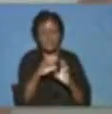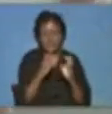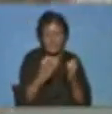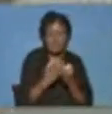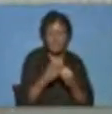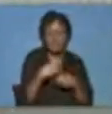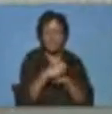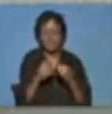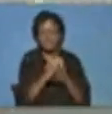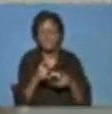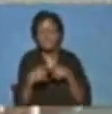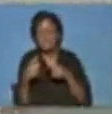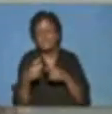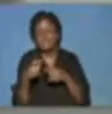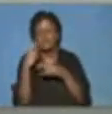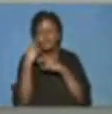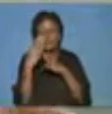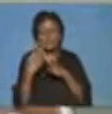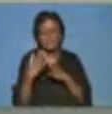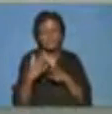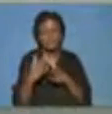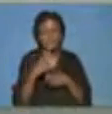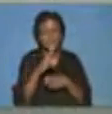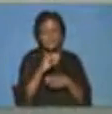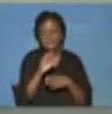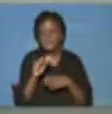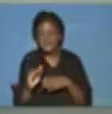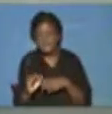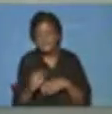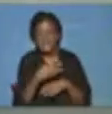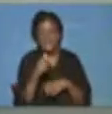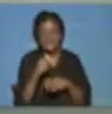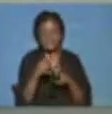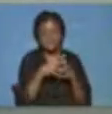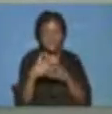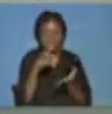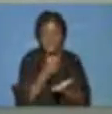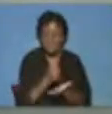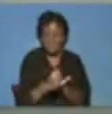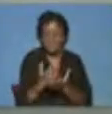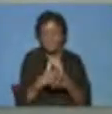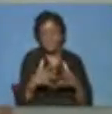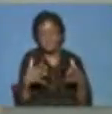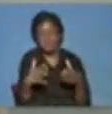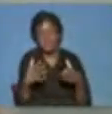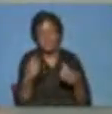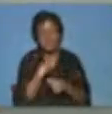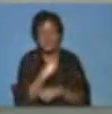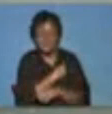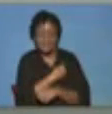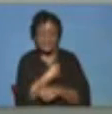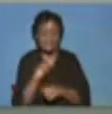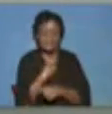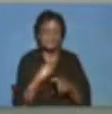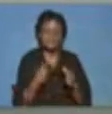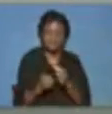issue Bahamians visas and Americans passports. So you see, there's a really big staff, and the staff has grown and grown over the years as